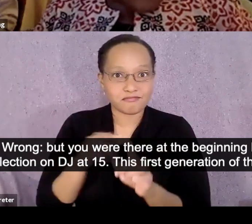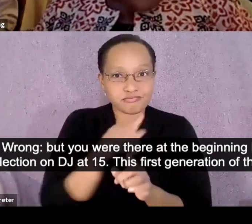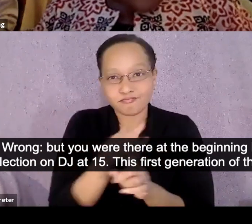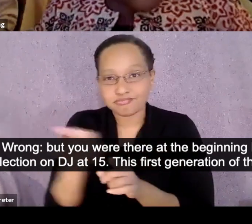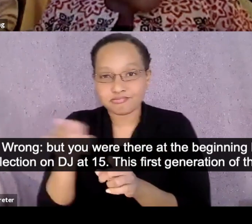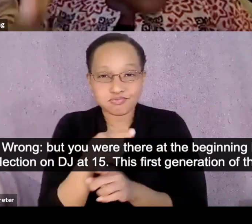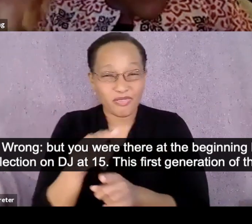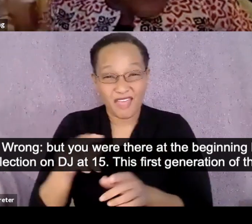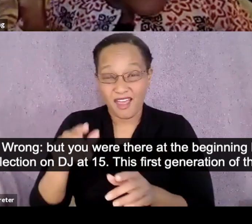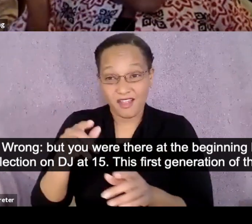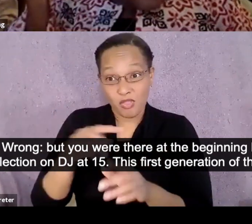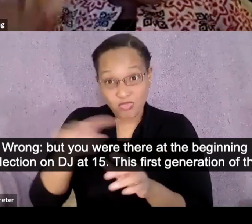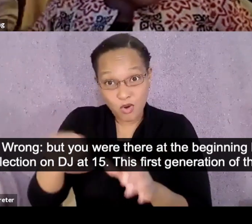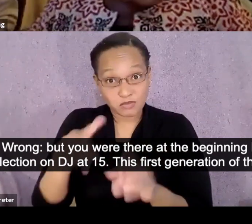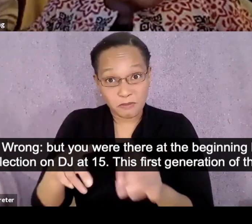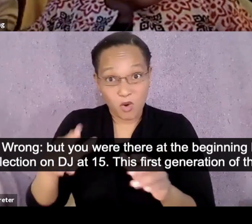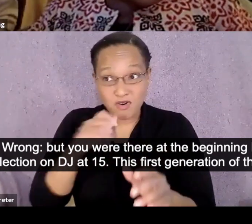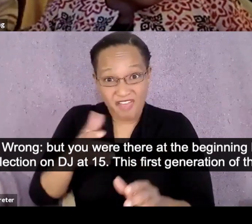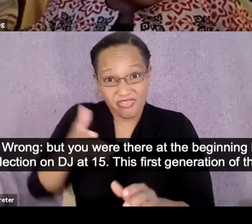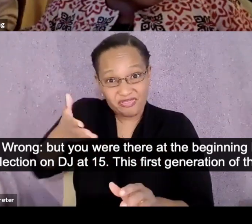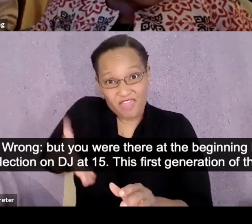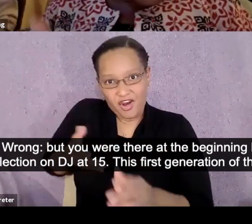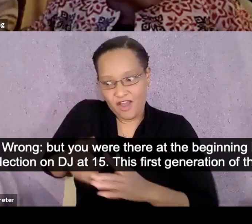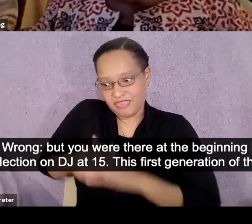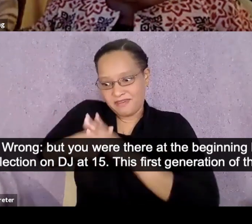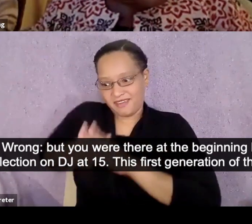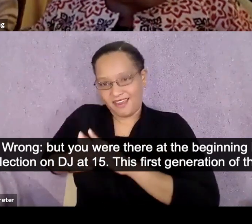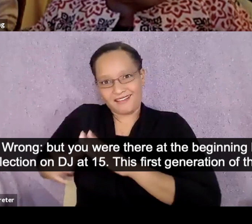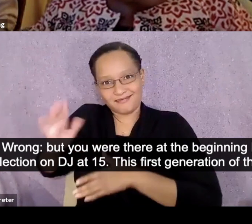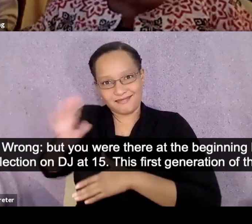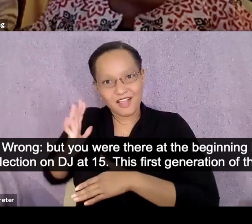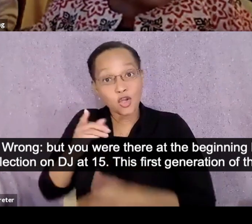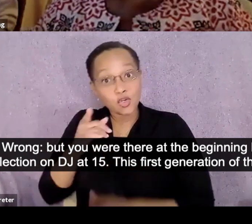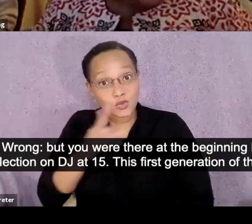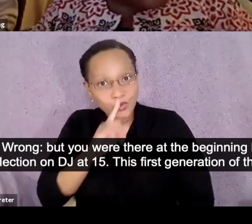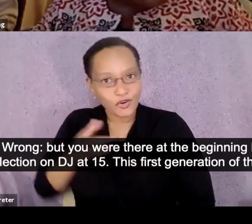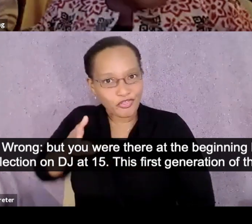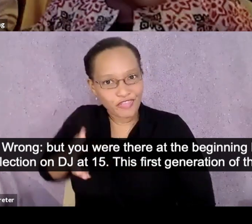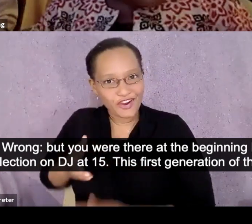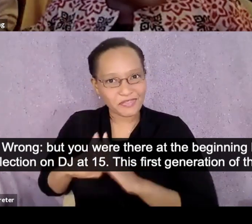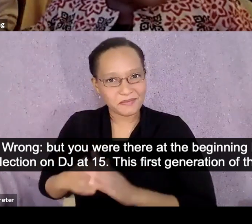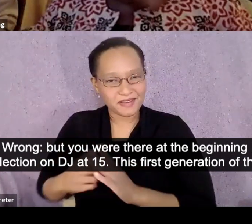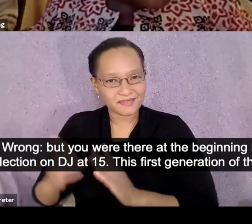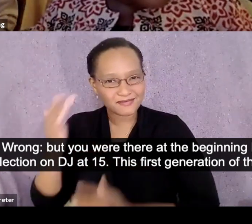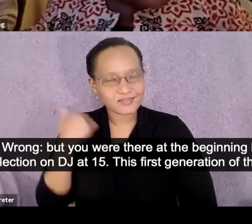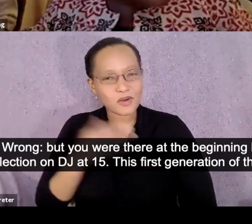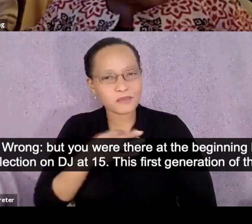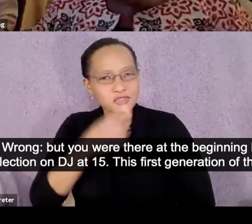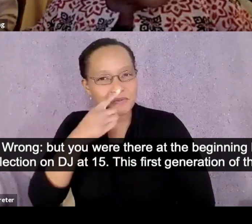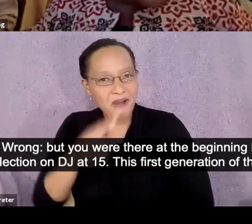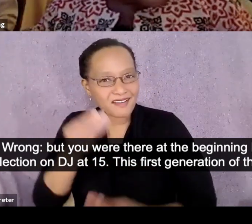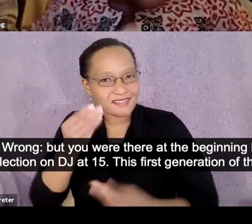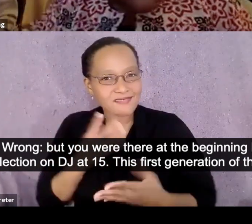the beginning, like quite literally. And so I just was hoping you could give a brief kind of reflection on DJ at